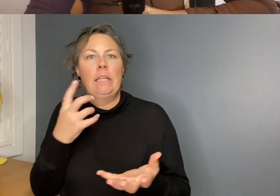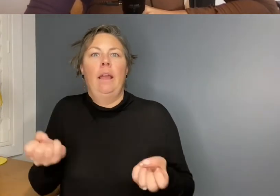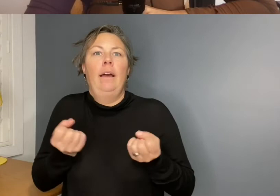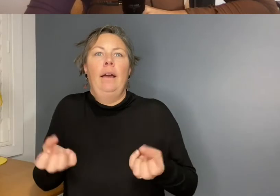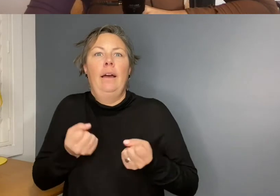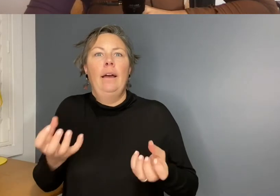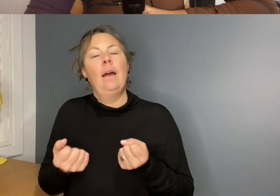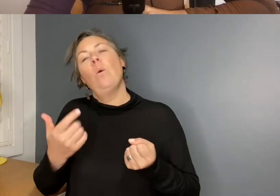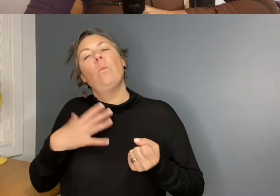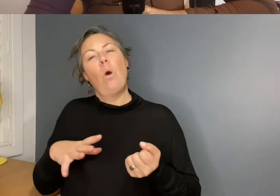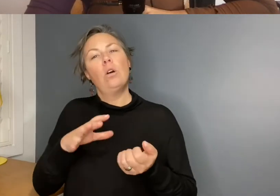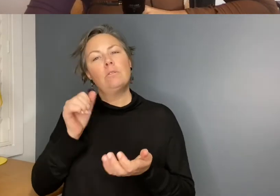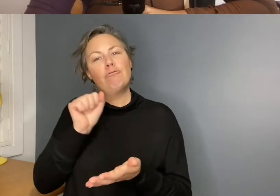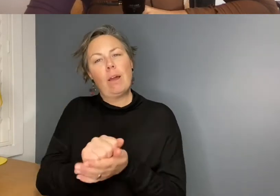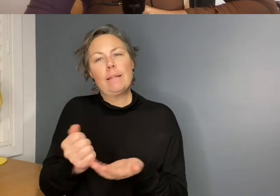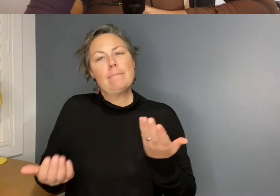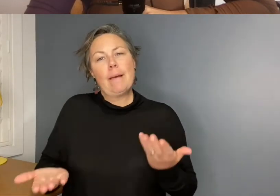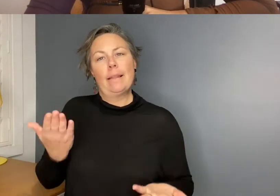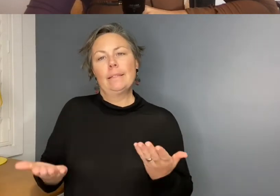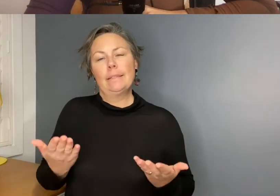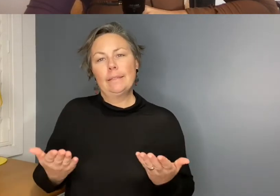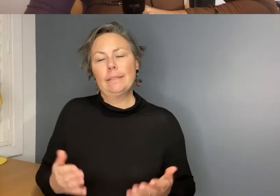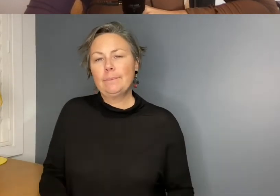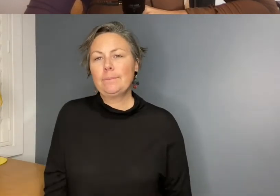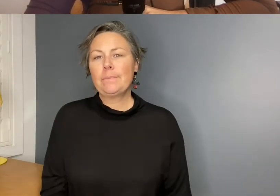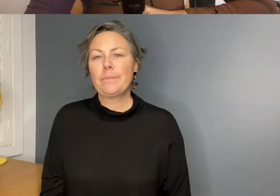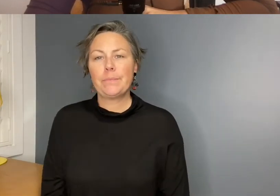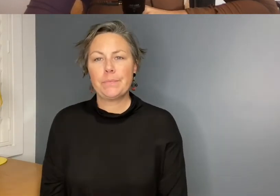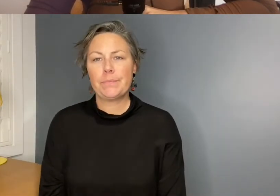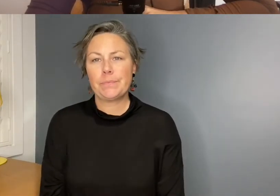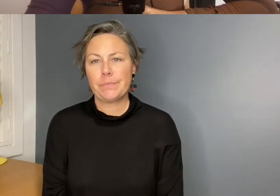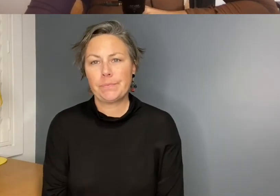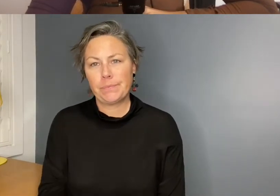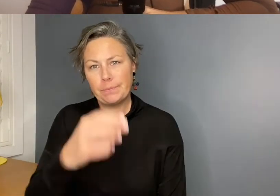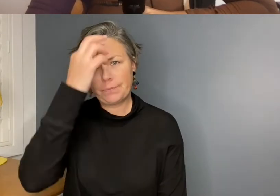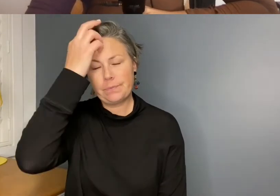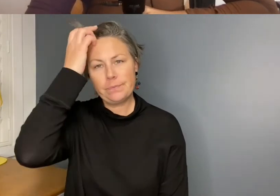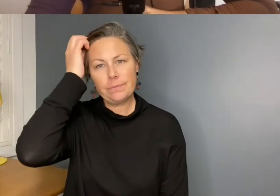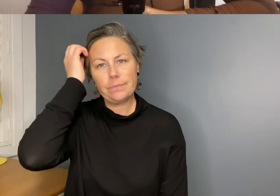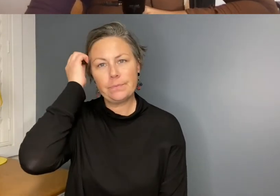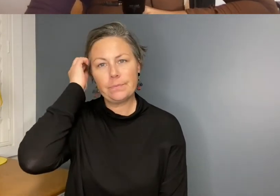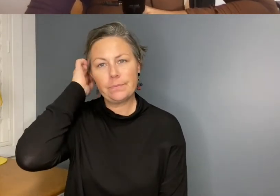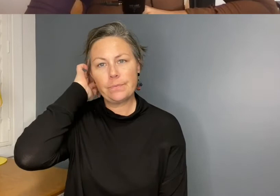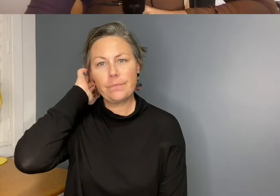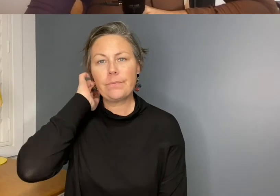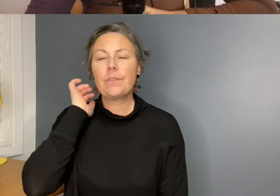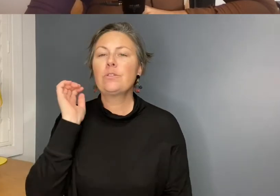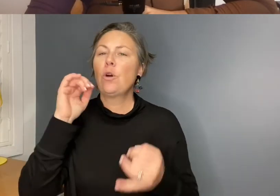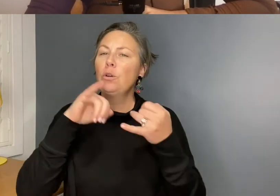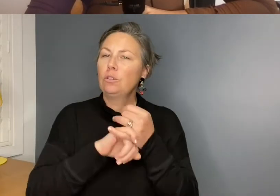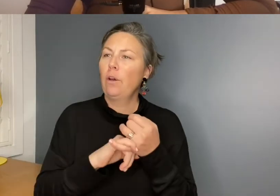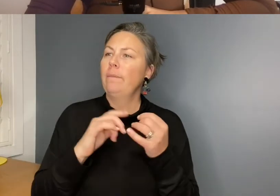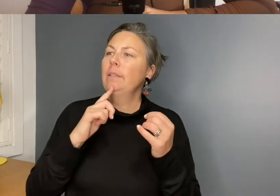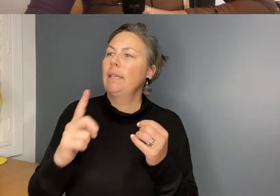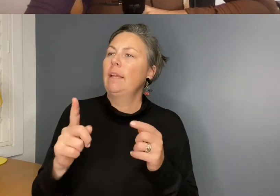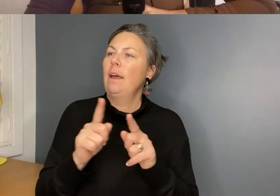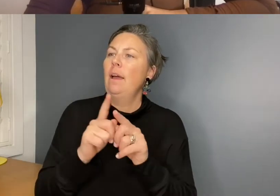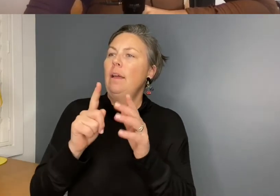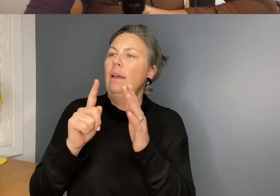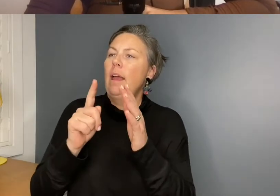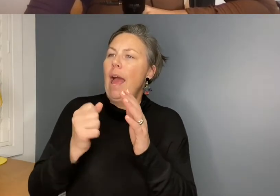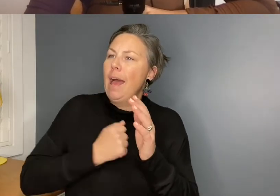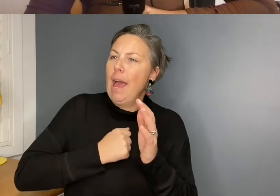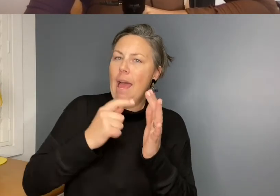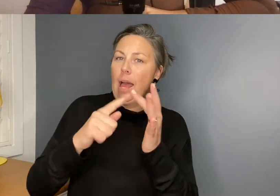obviously important. We all know that for our health. But when it does come to our immune system health or our own immune